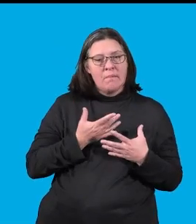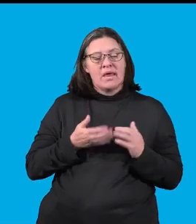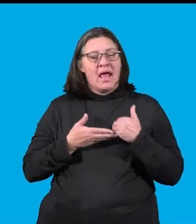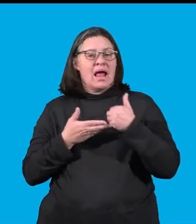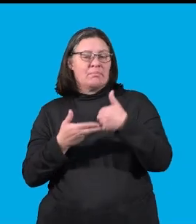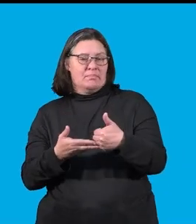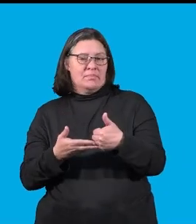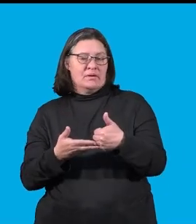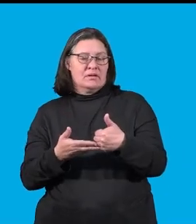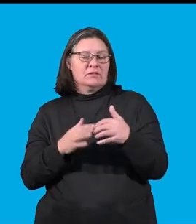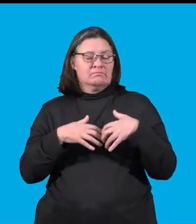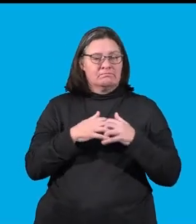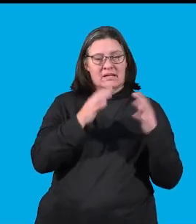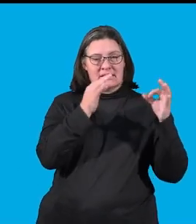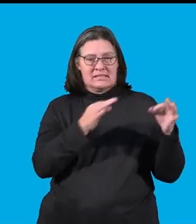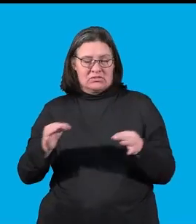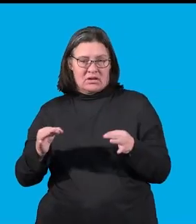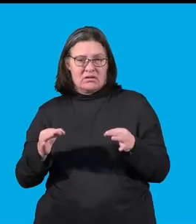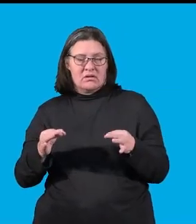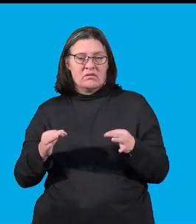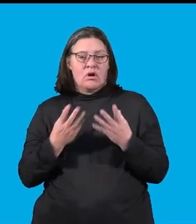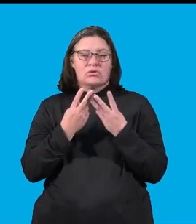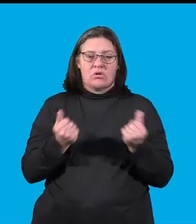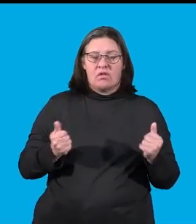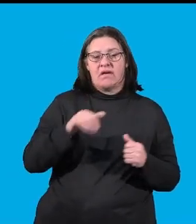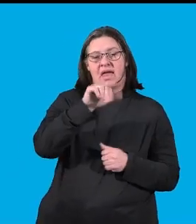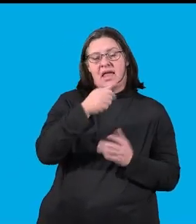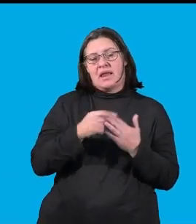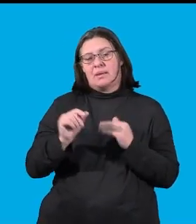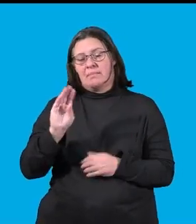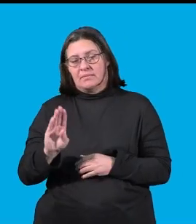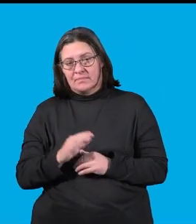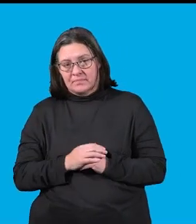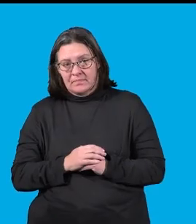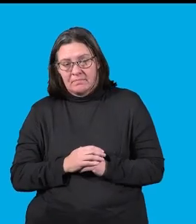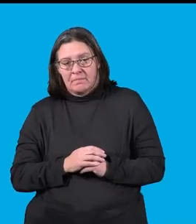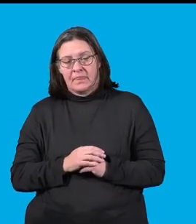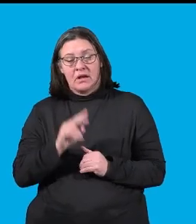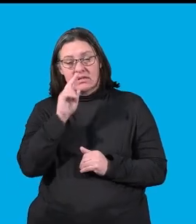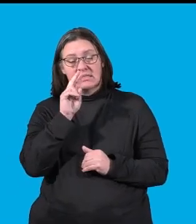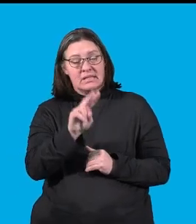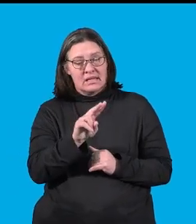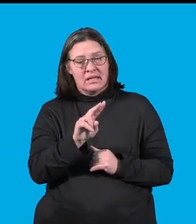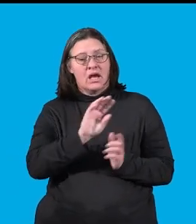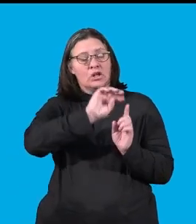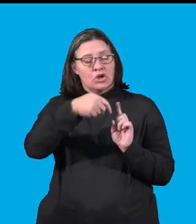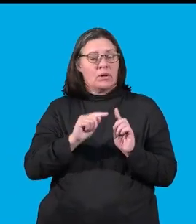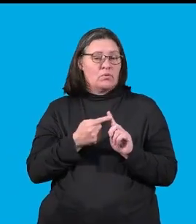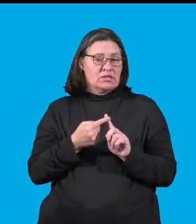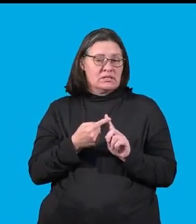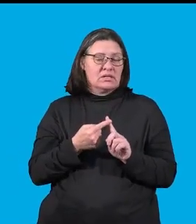us and help us to make our decisions about solving for A and B. So we see that this is a turning